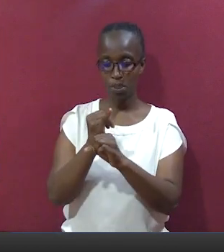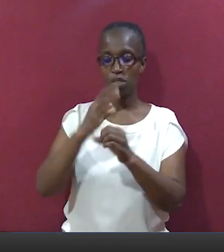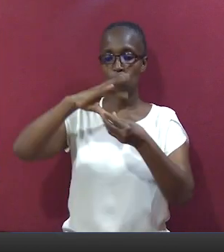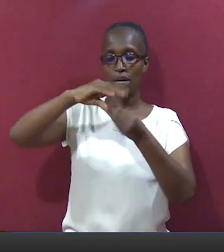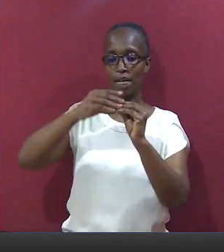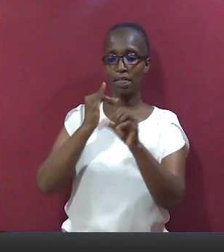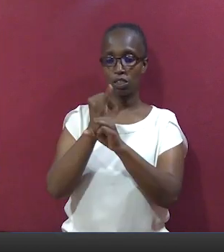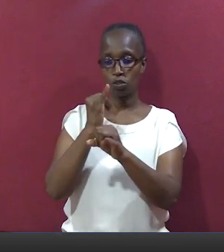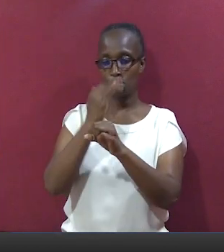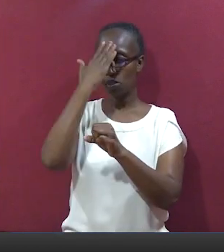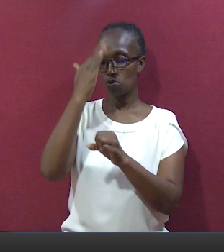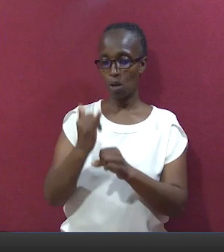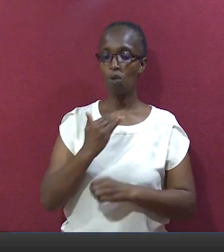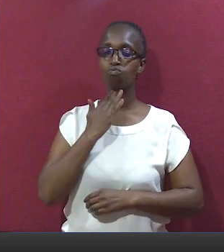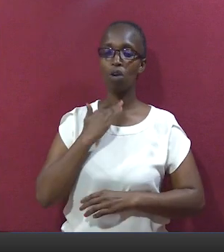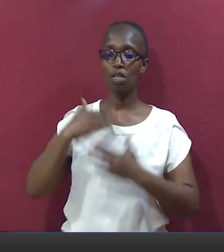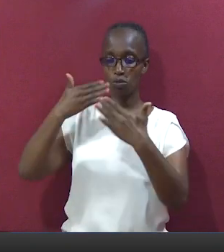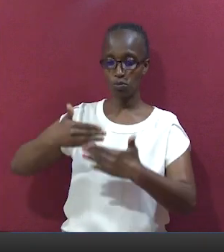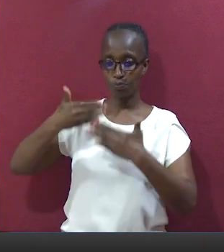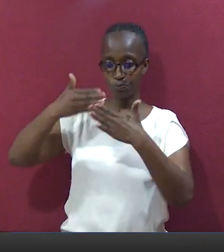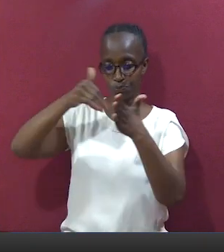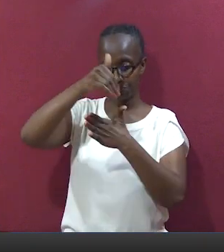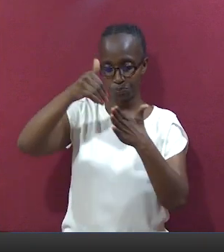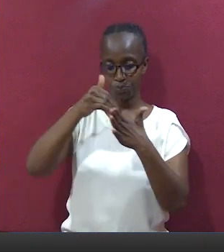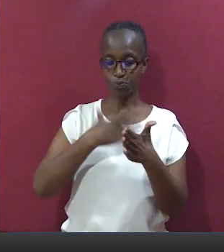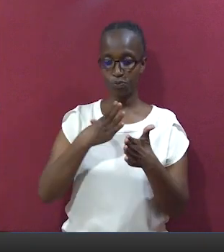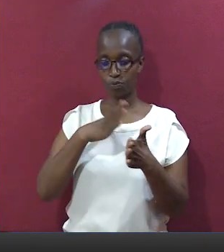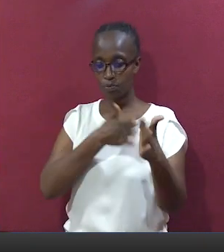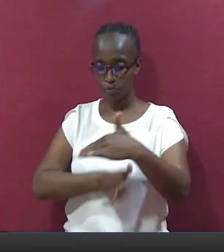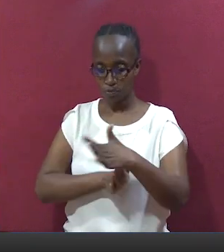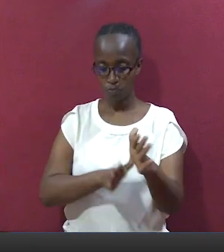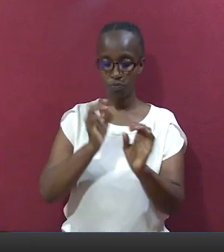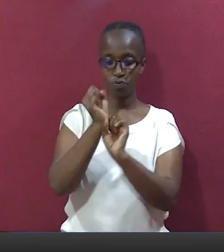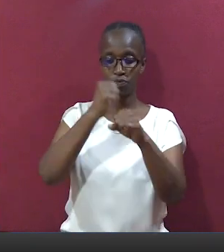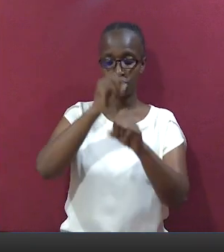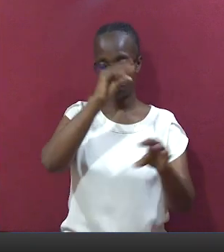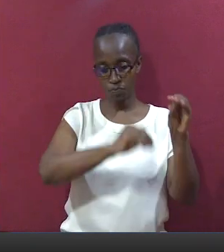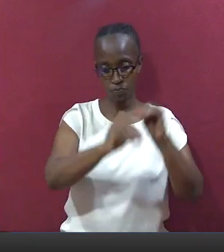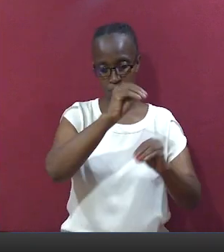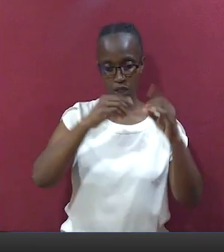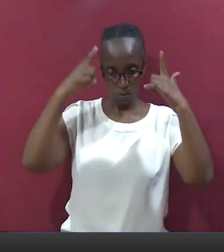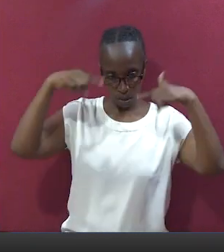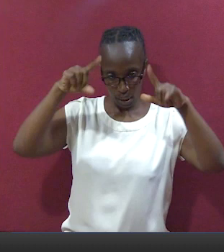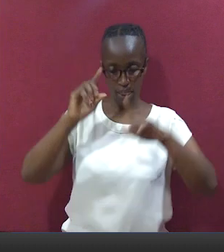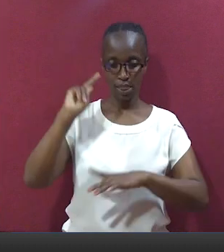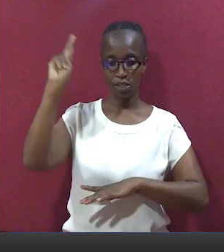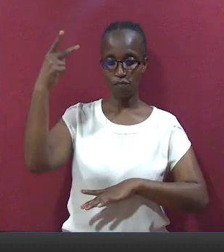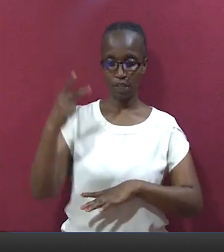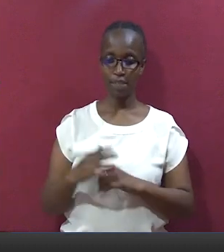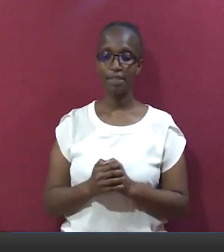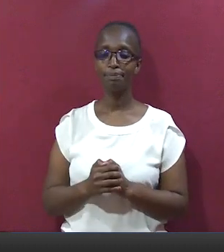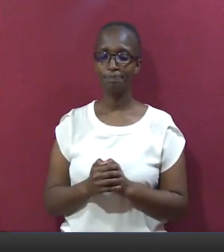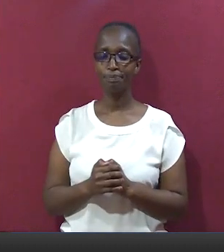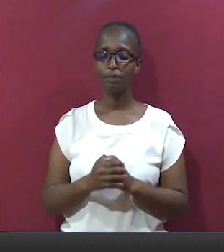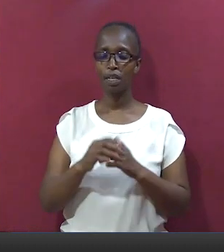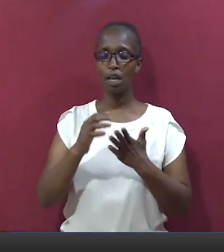We are creating jobs because we want to give everybody a chance to make a contribution to the prosperity of Kenya. Viongozi